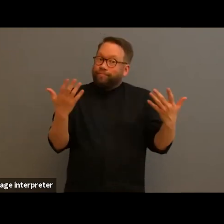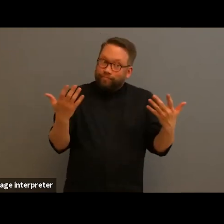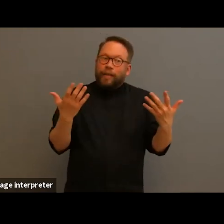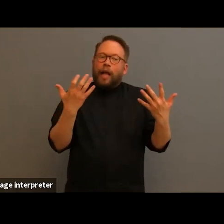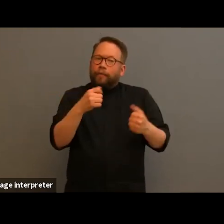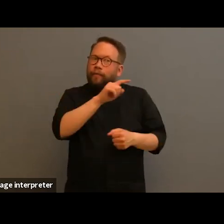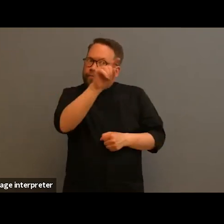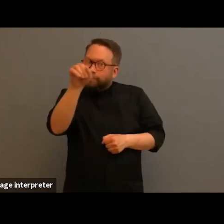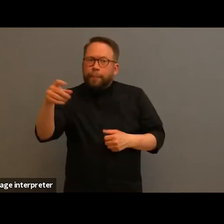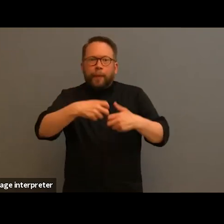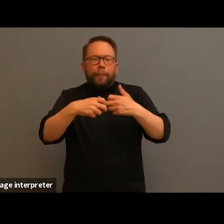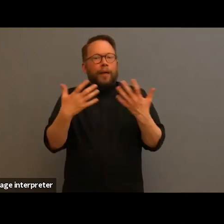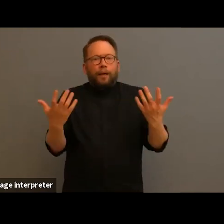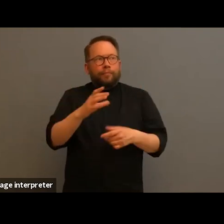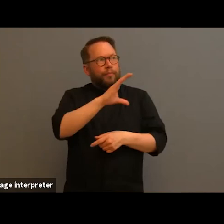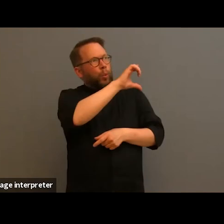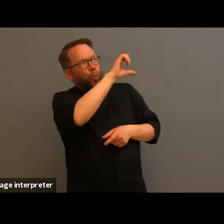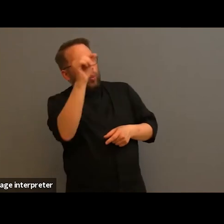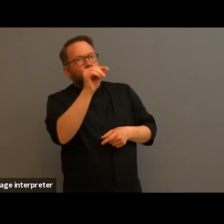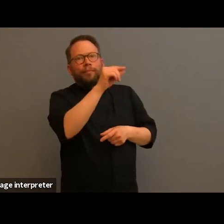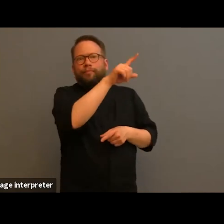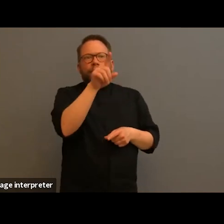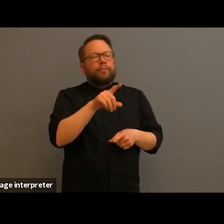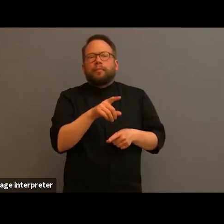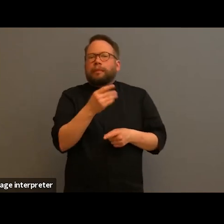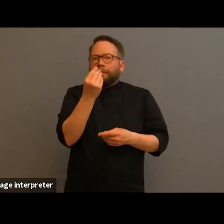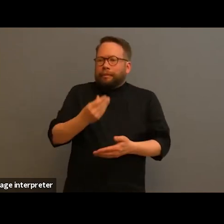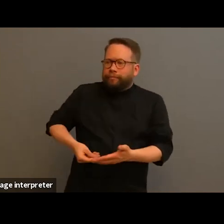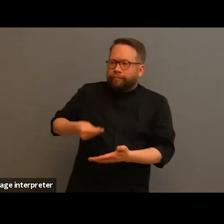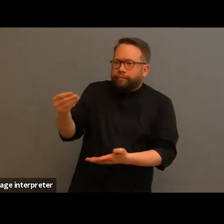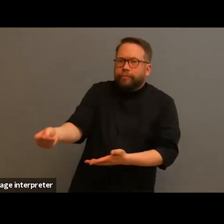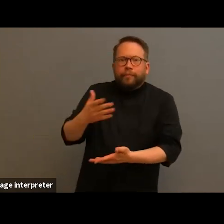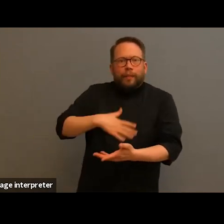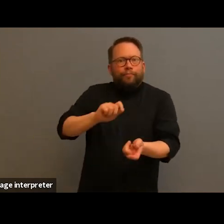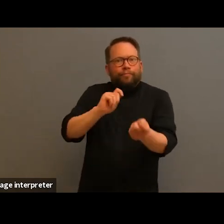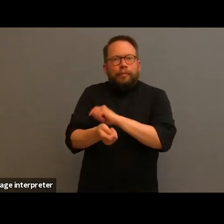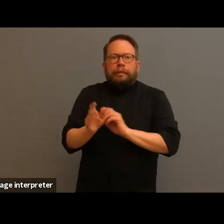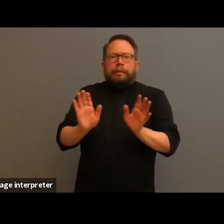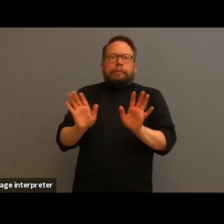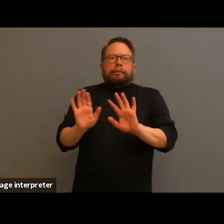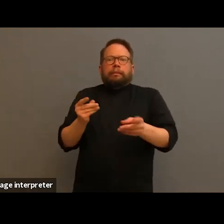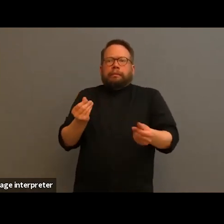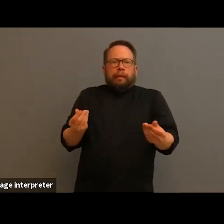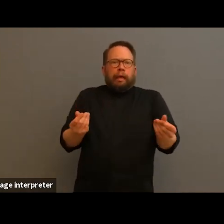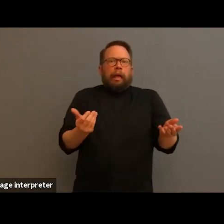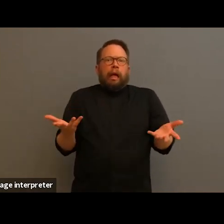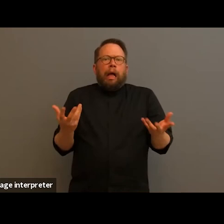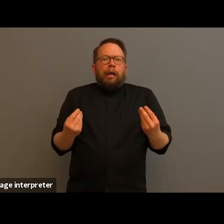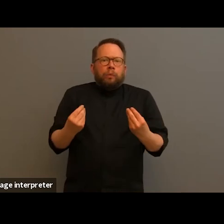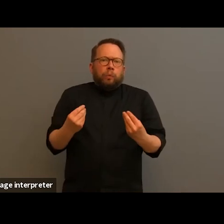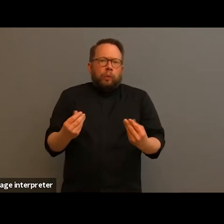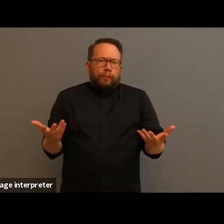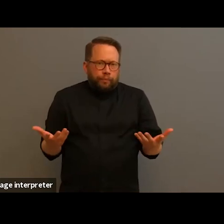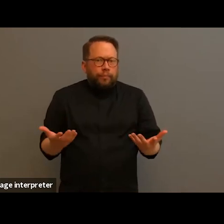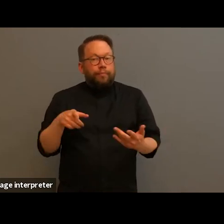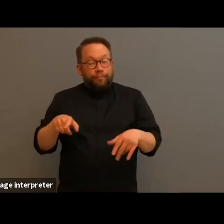non-compatibility has been addressed by studies and reports since the early 2000s, and it's therefore not a